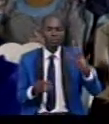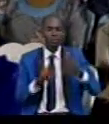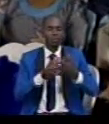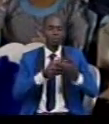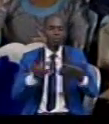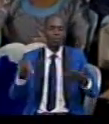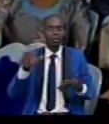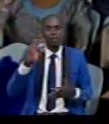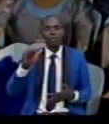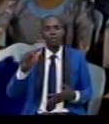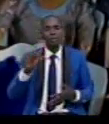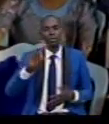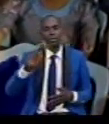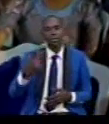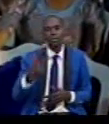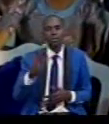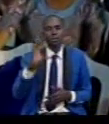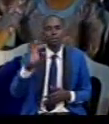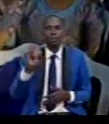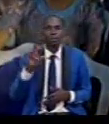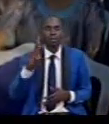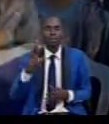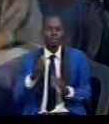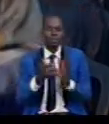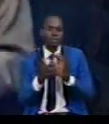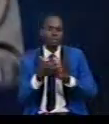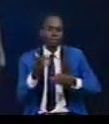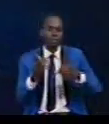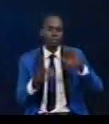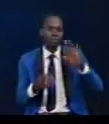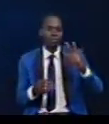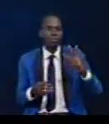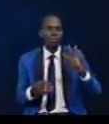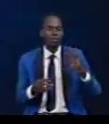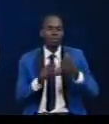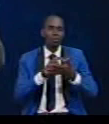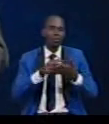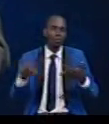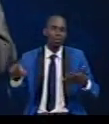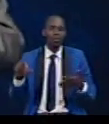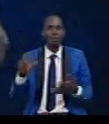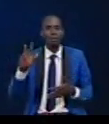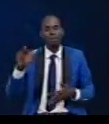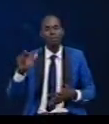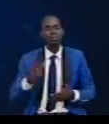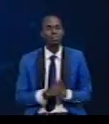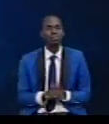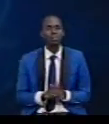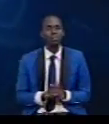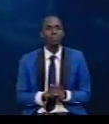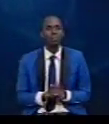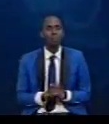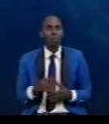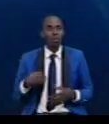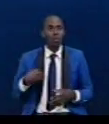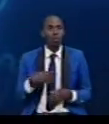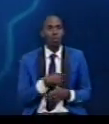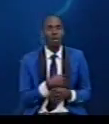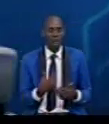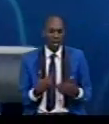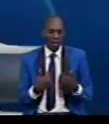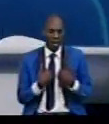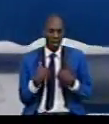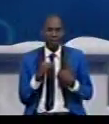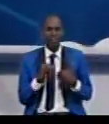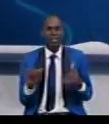13. 2 Corinthians chapter 4, verse 13. We, having the same